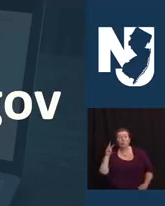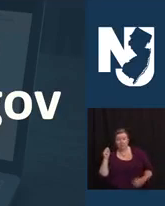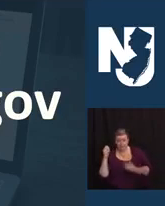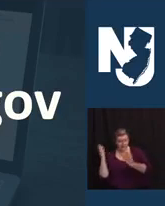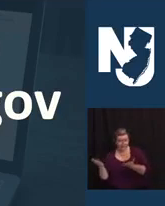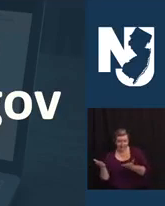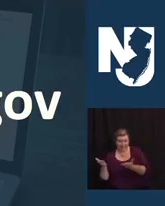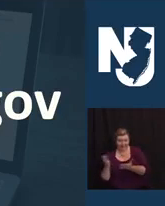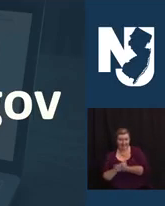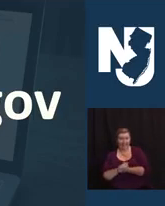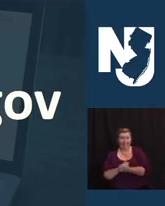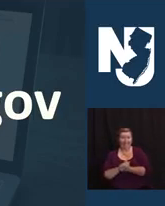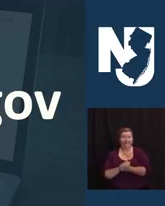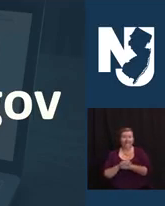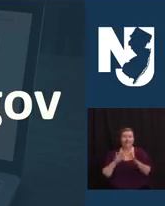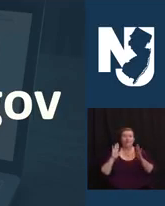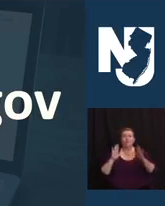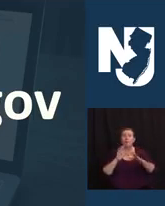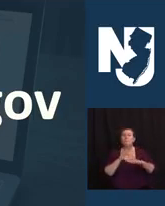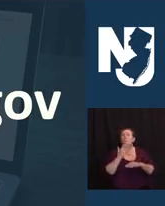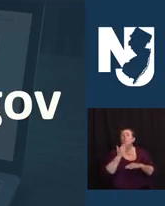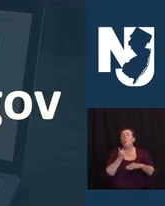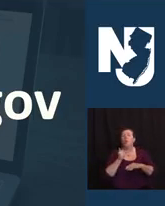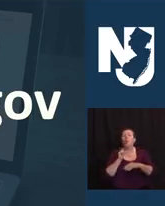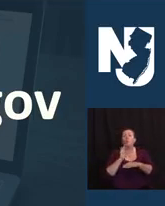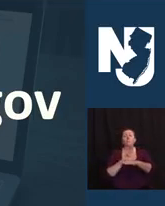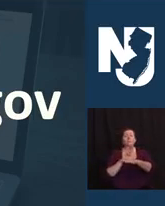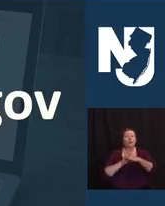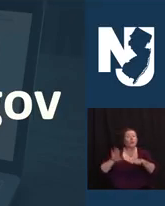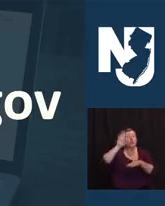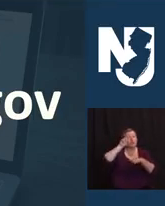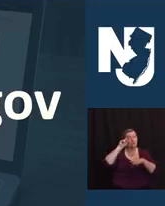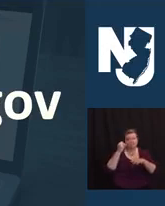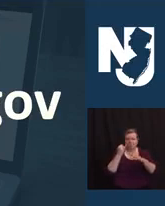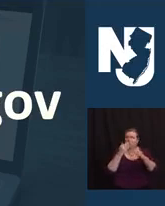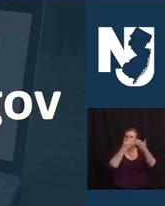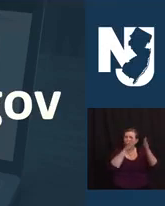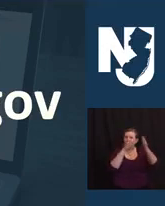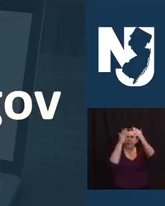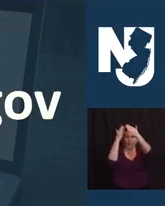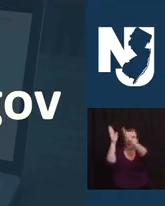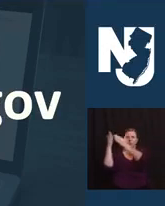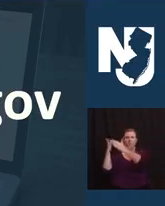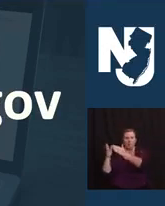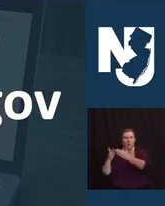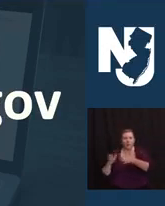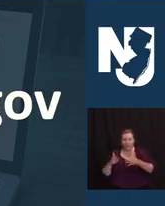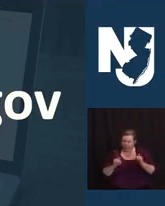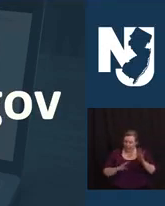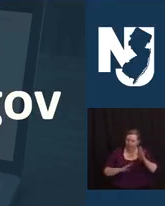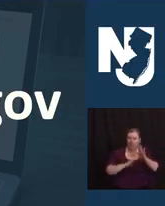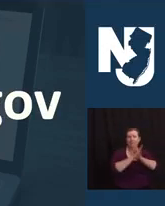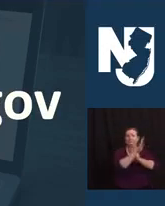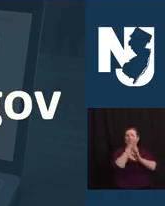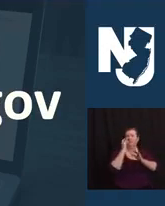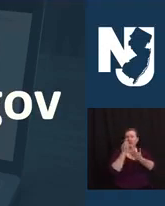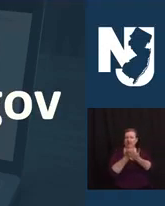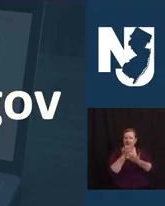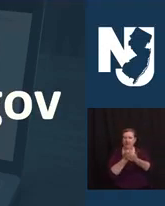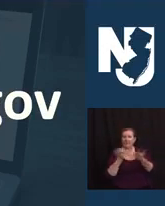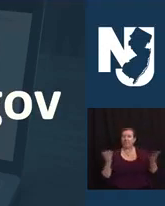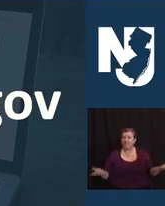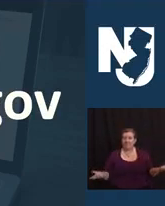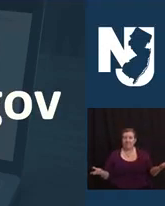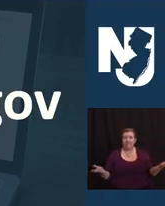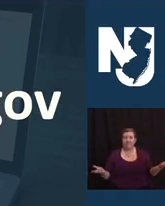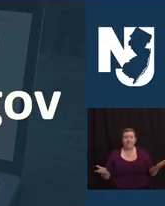small businesses across our state who are open today and contributing to our economic recovery because of the partnerships they formed with the